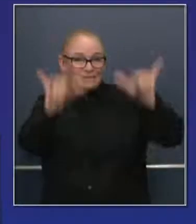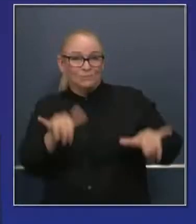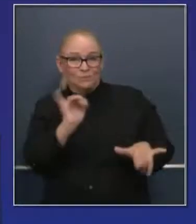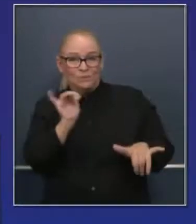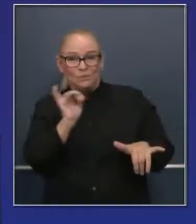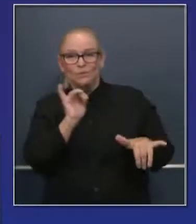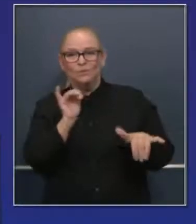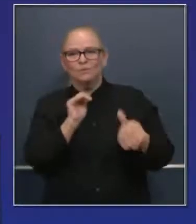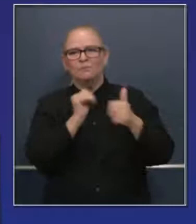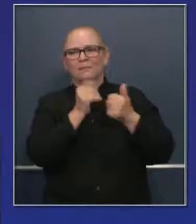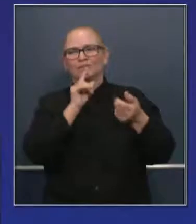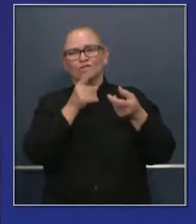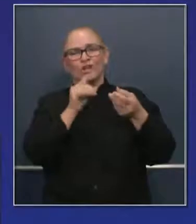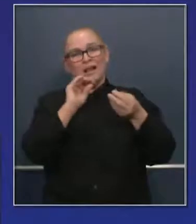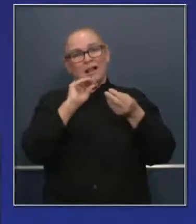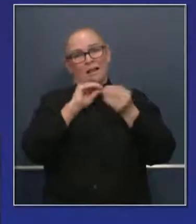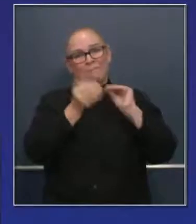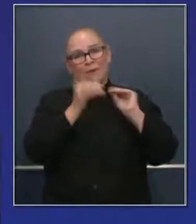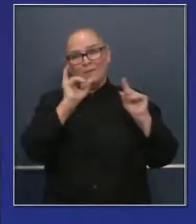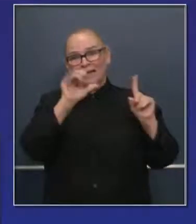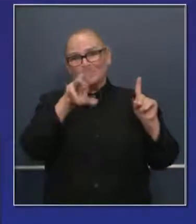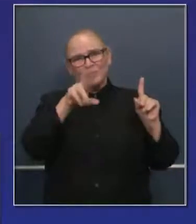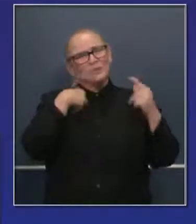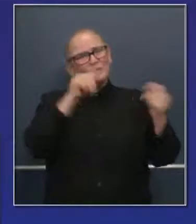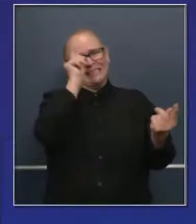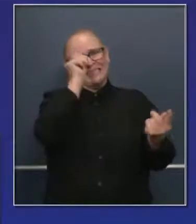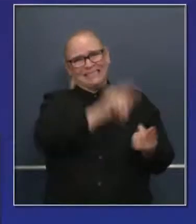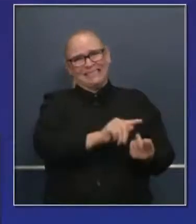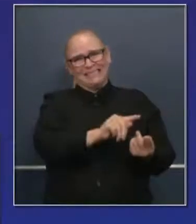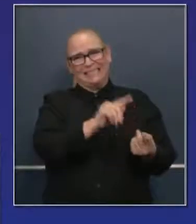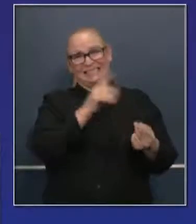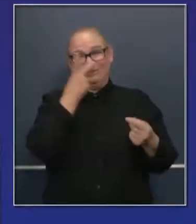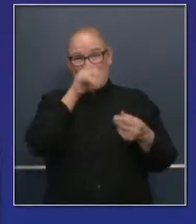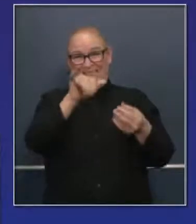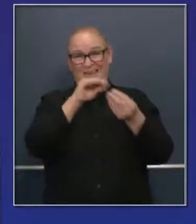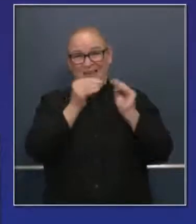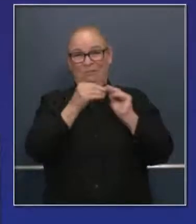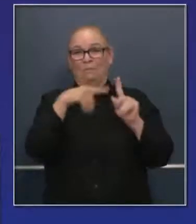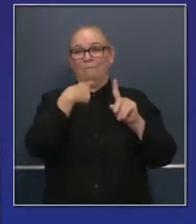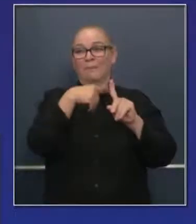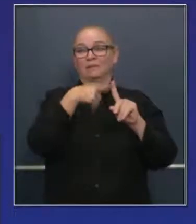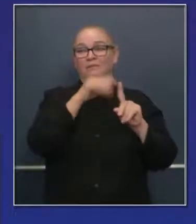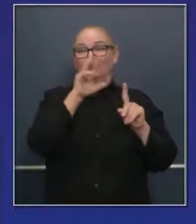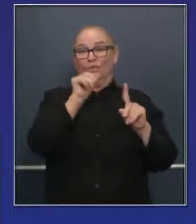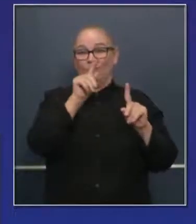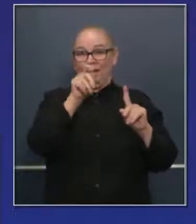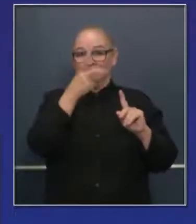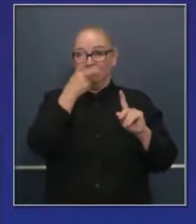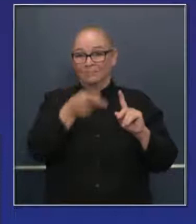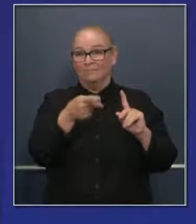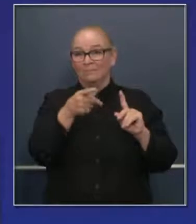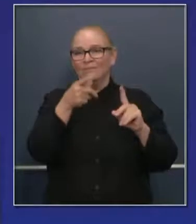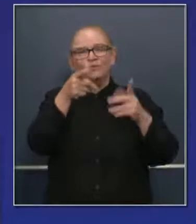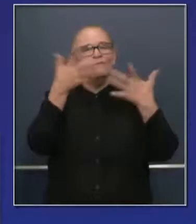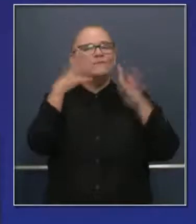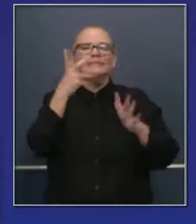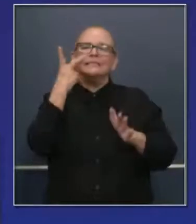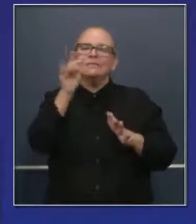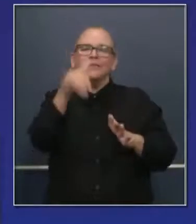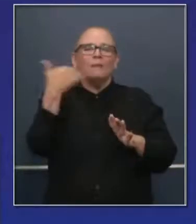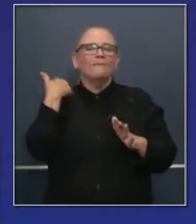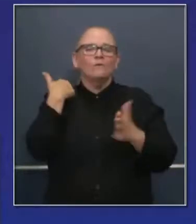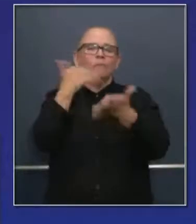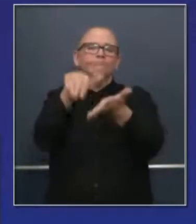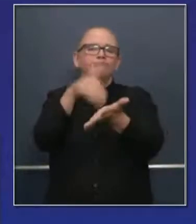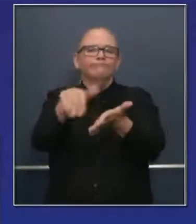And so that's why the positivity rate, this number, you've watched these presentations, you're very familiar with this slide, this positivity rate